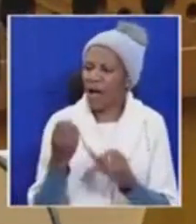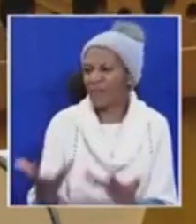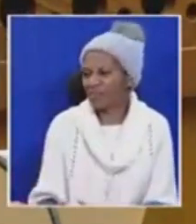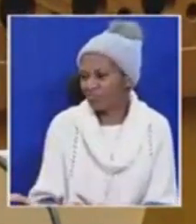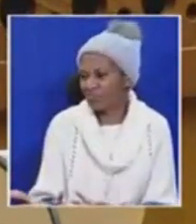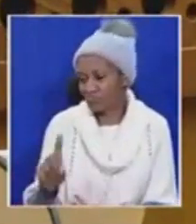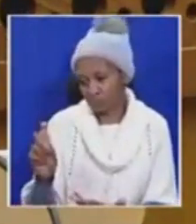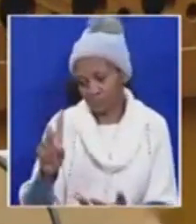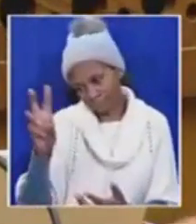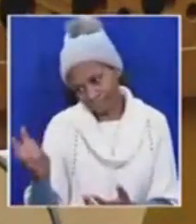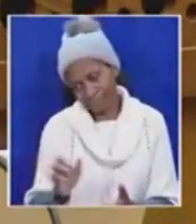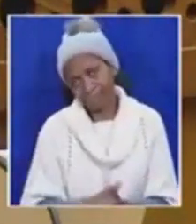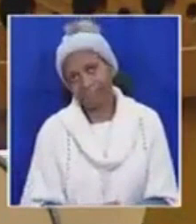quotes.